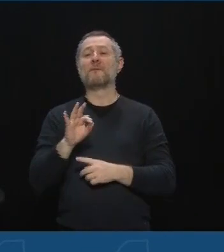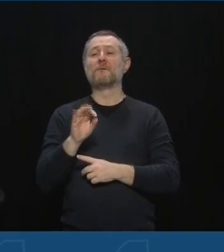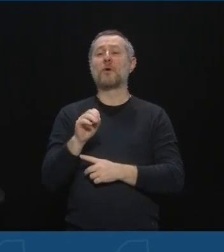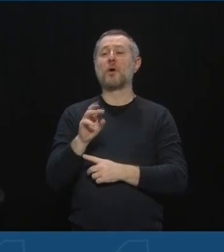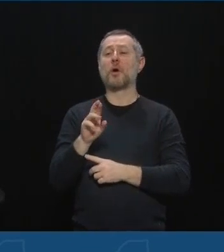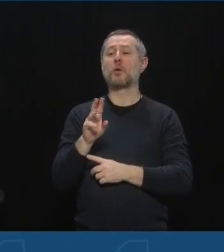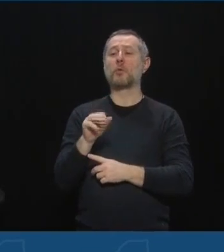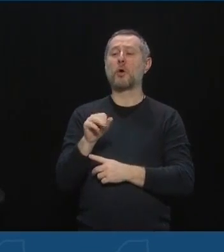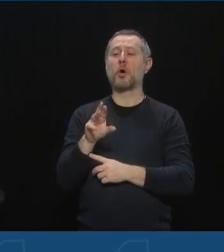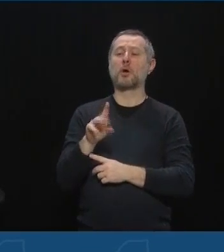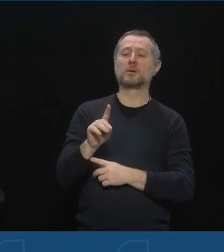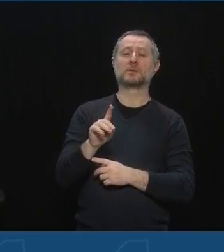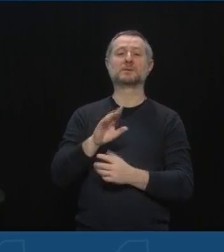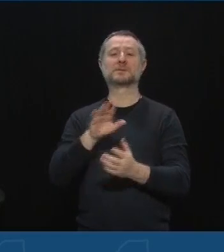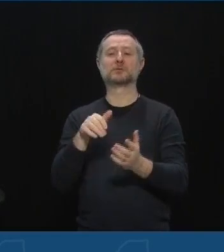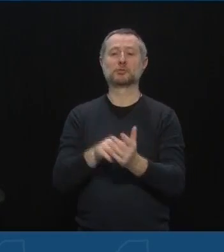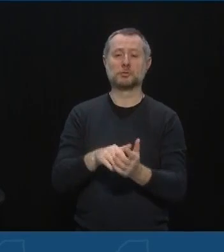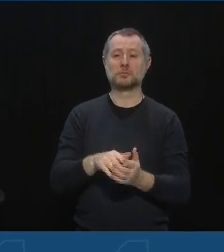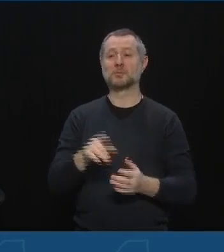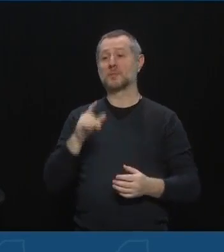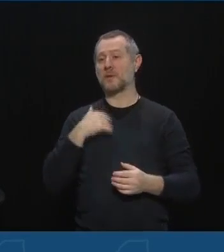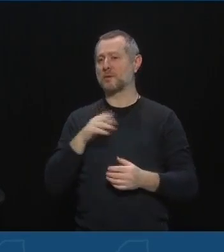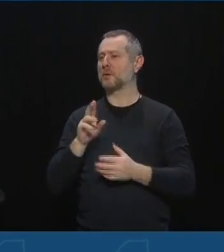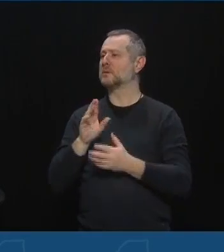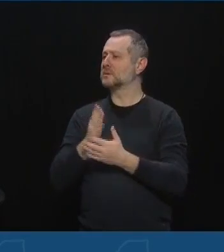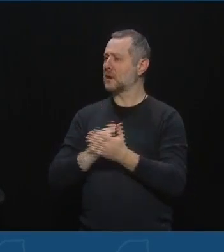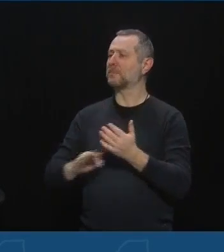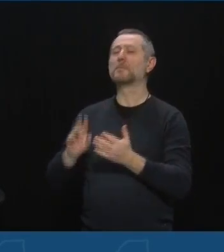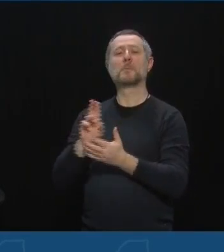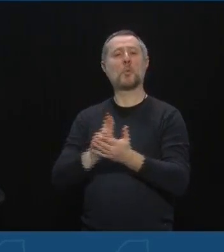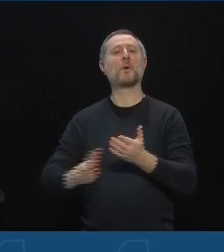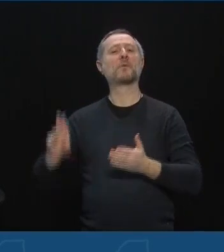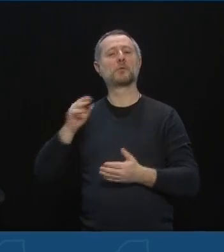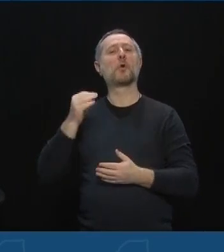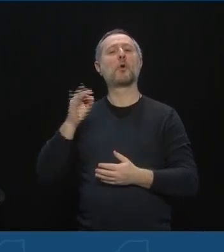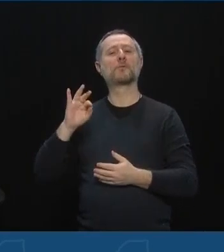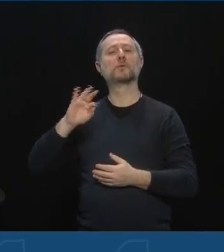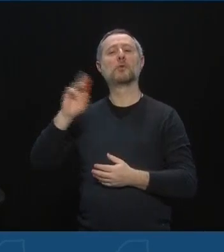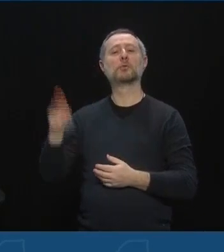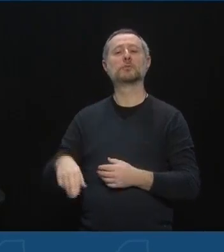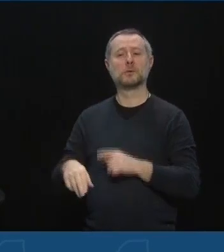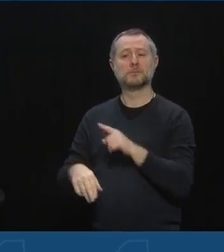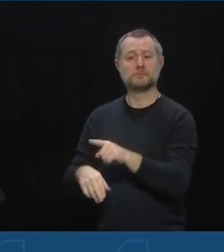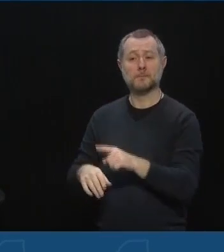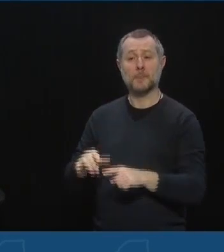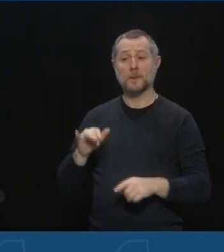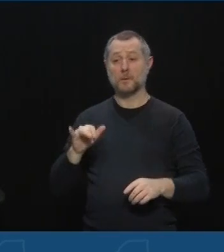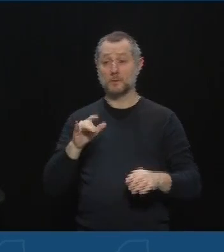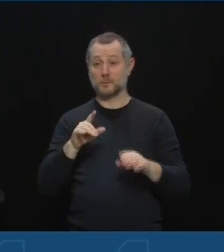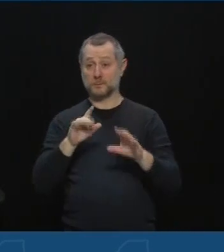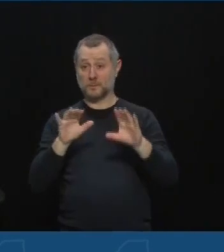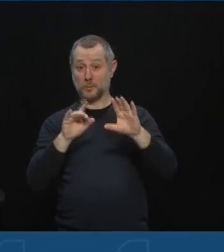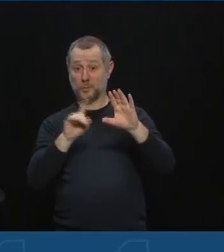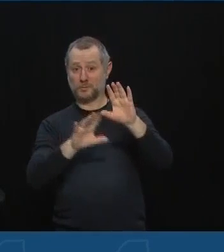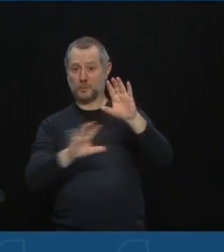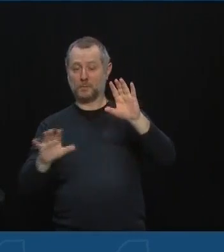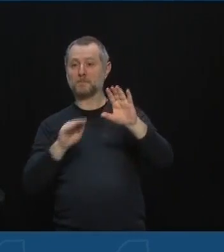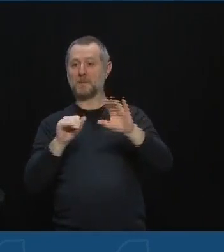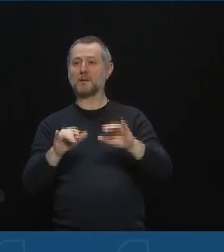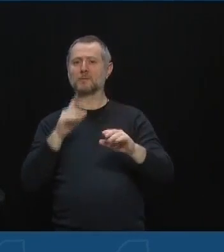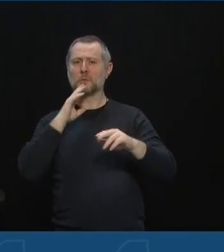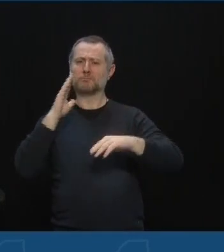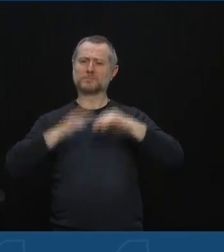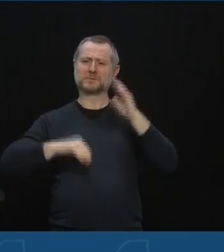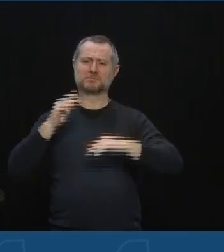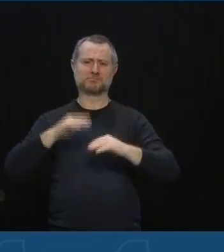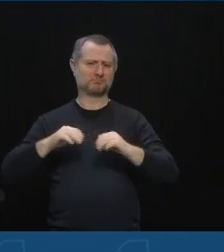initiative, which I just had a chance to tour. I'll be back for a ribbon cutting in May. Mark your calendars, some good, beautiful day in May. Maybe we'll hit